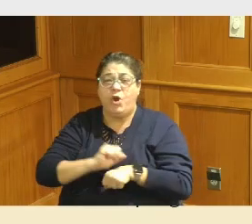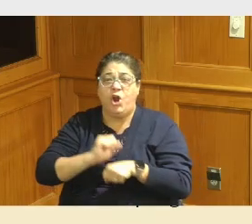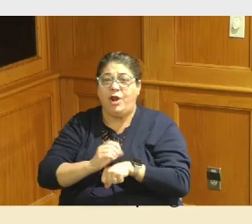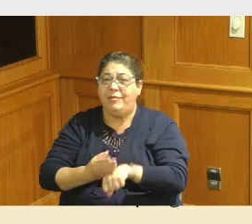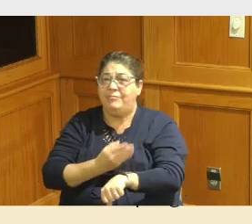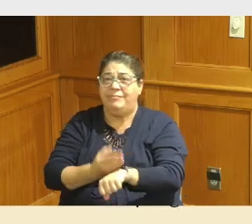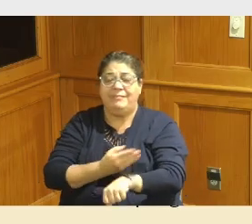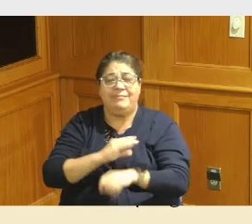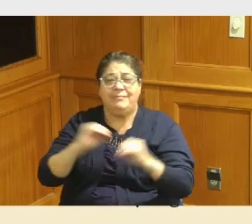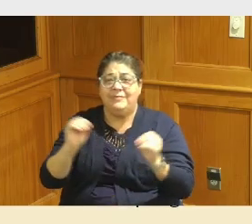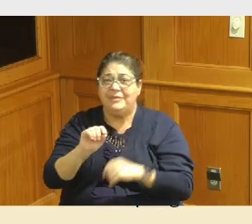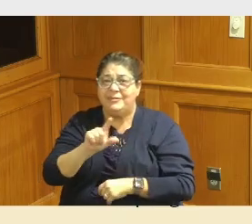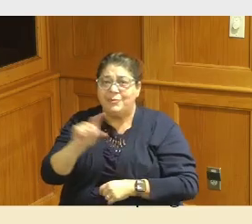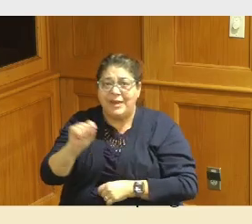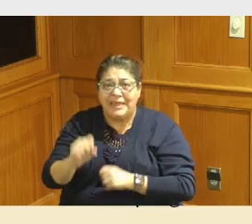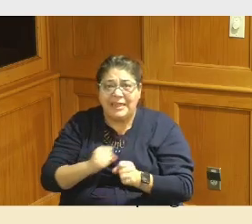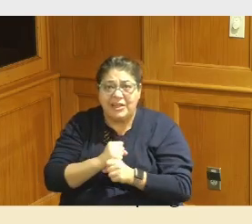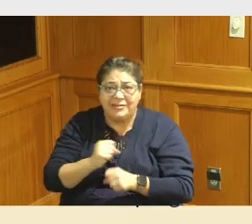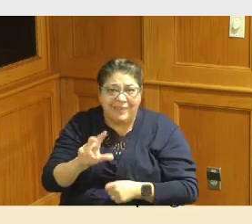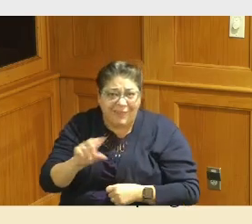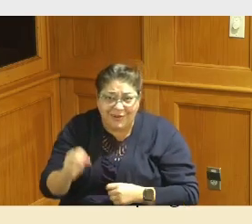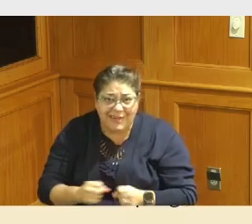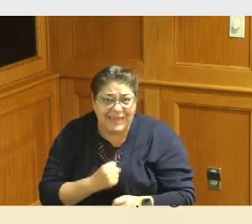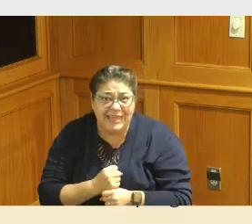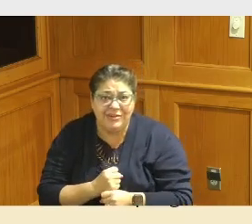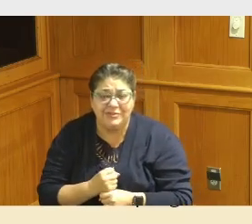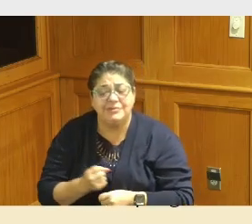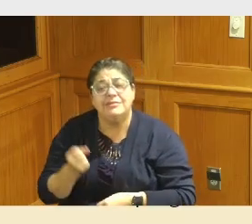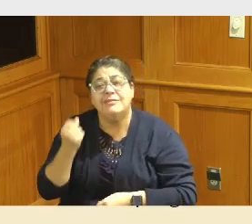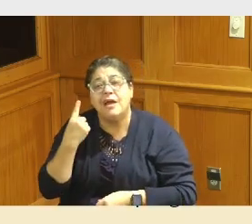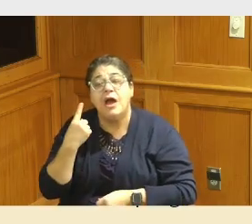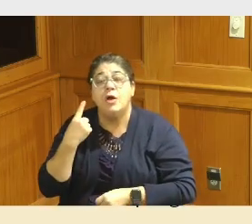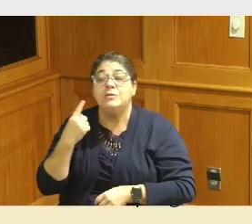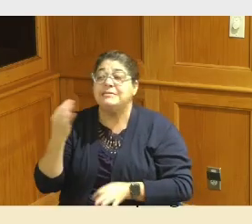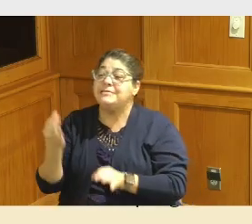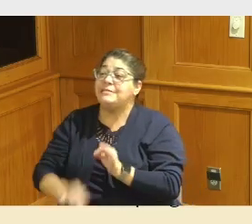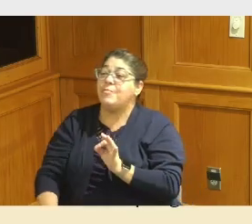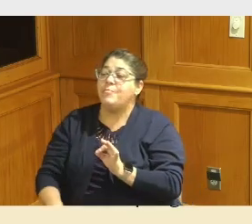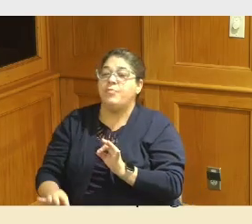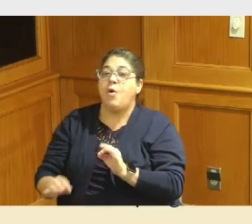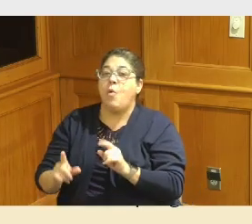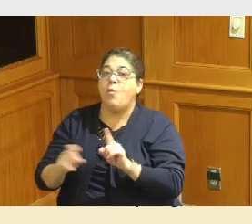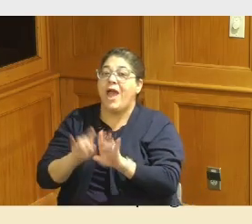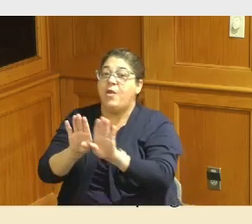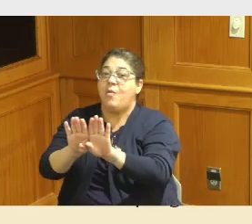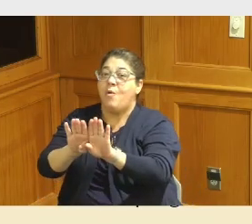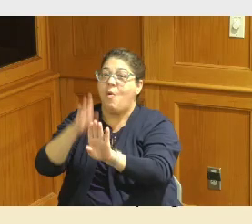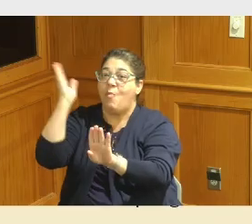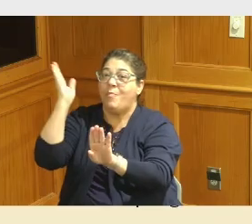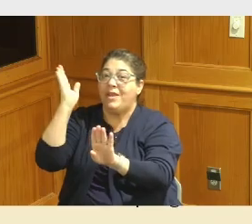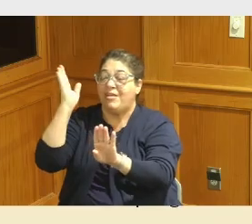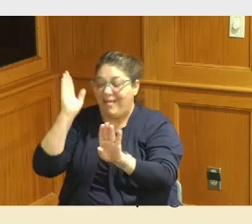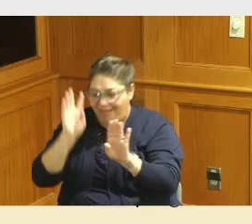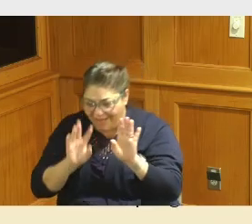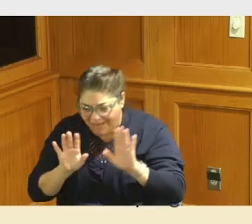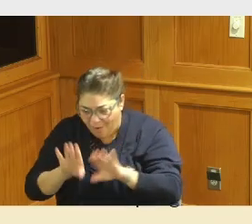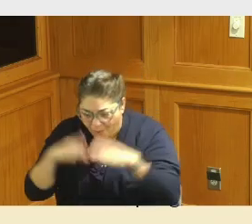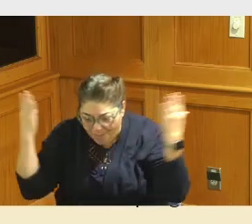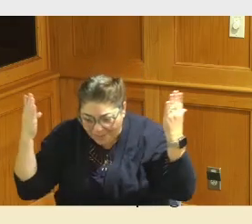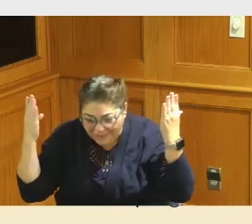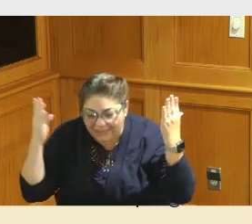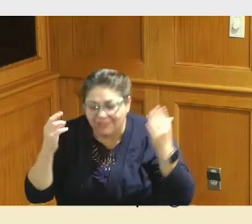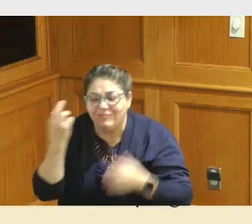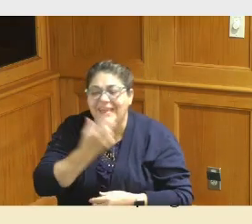them in 20 or 30 years. So there were a lot of additional needs that manifested when our partners went in to